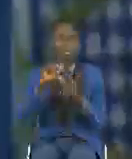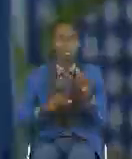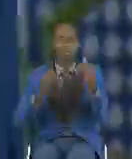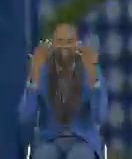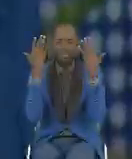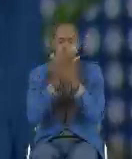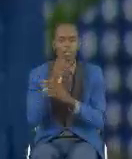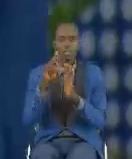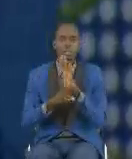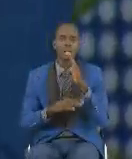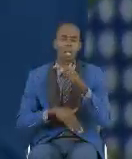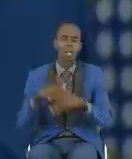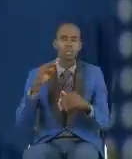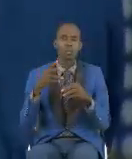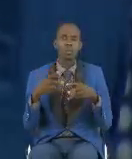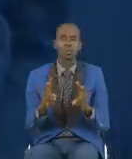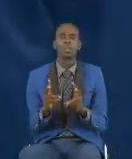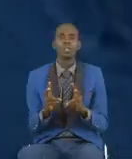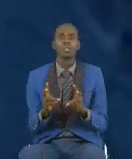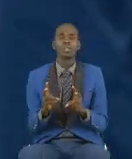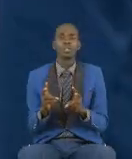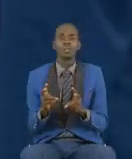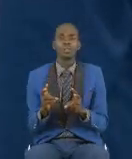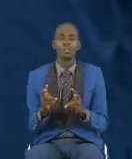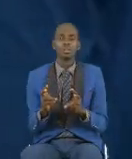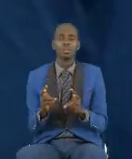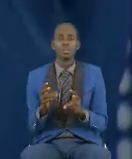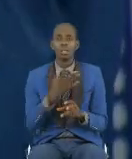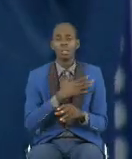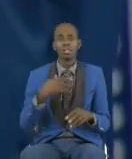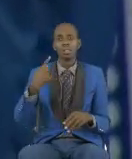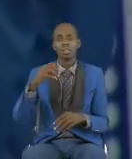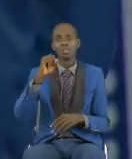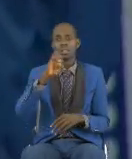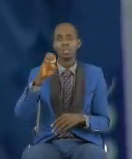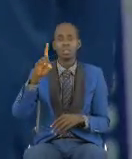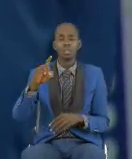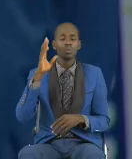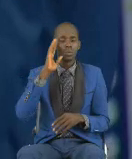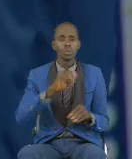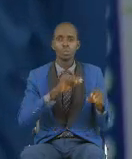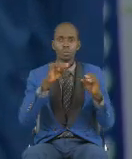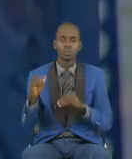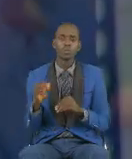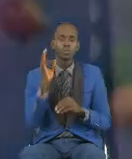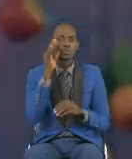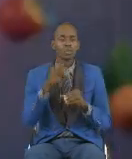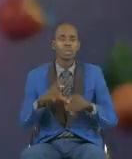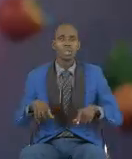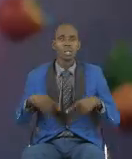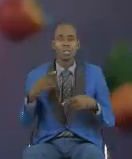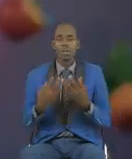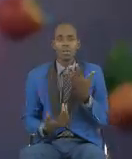seed will bring fruit in your life. The fire will drive away all